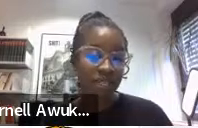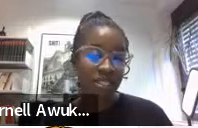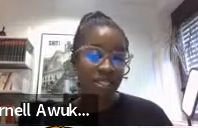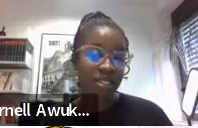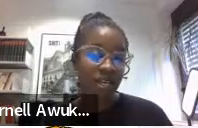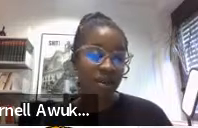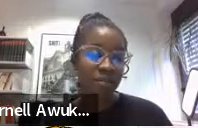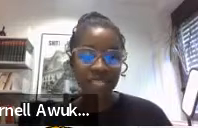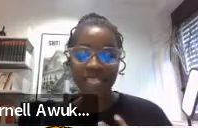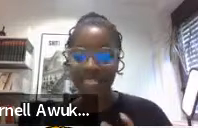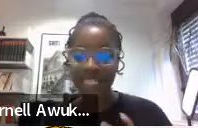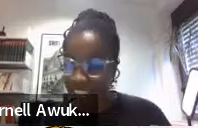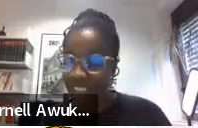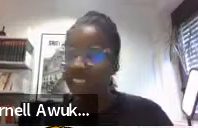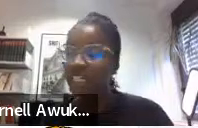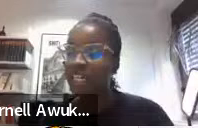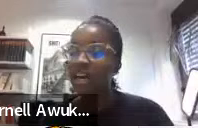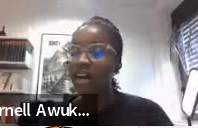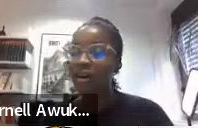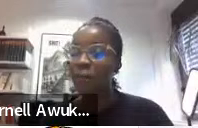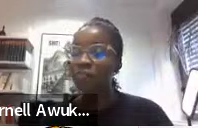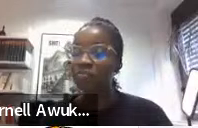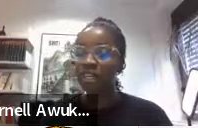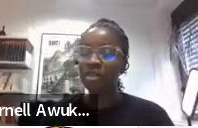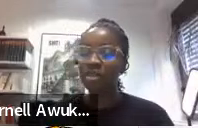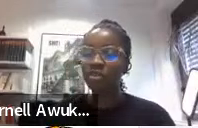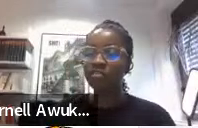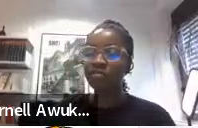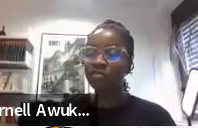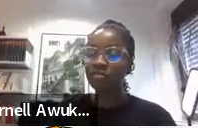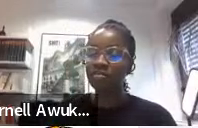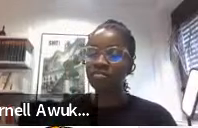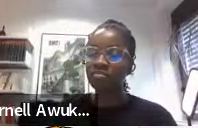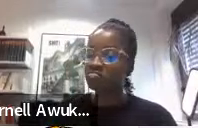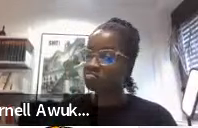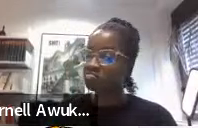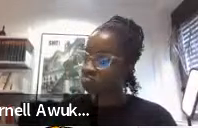10,000 members being engaged, and we've